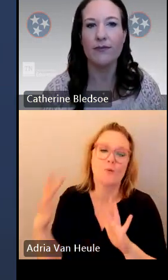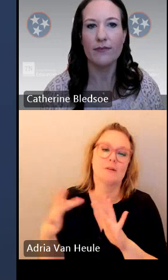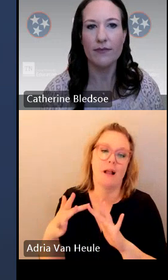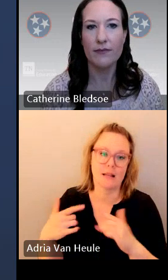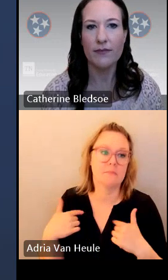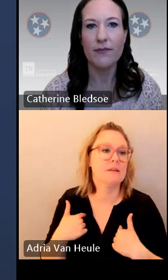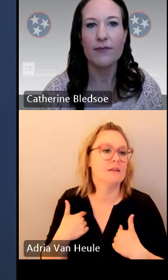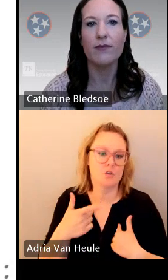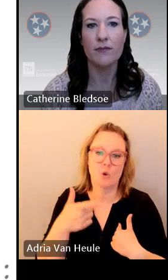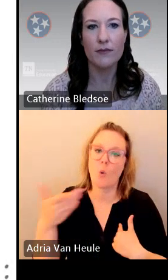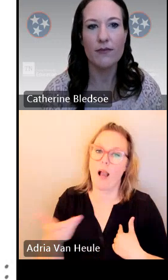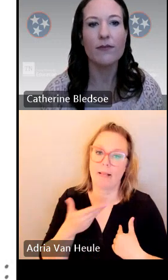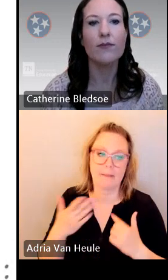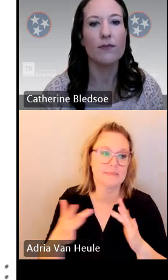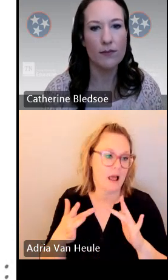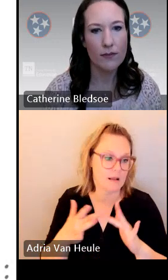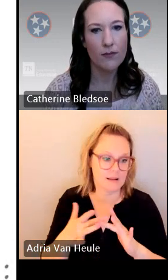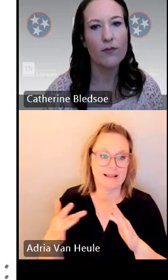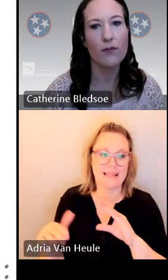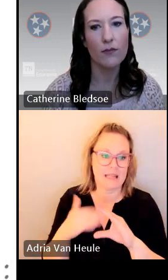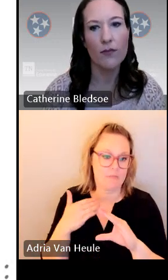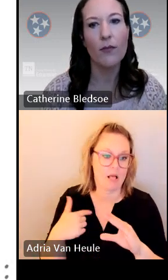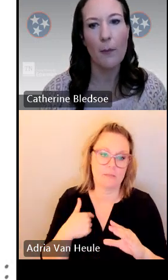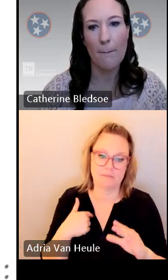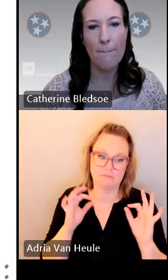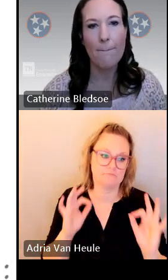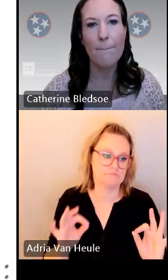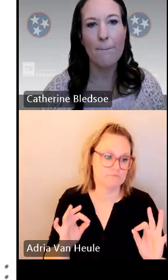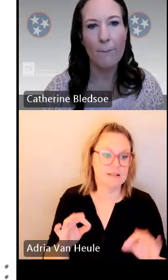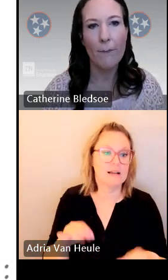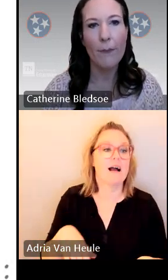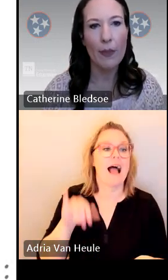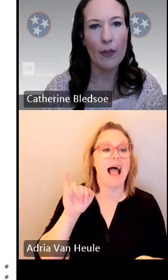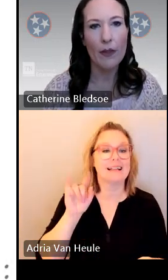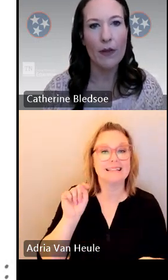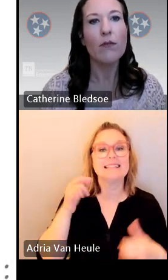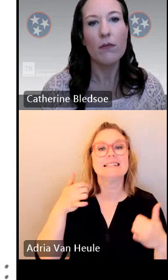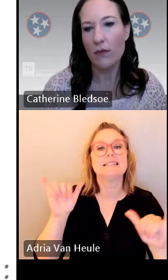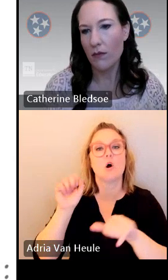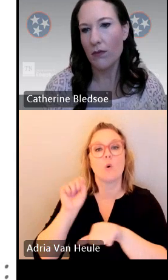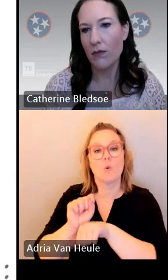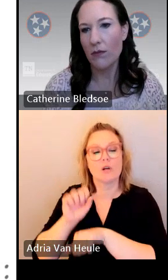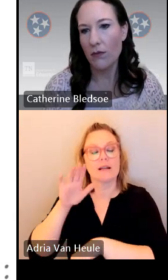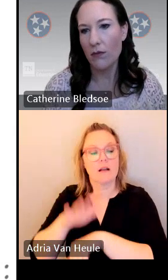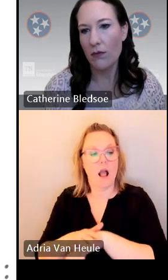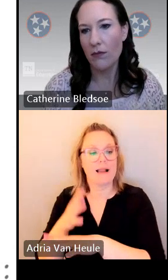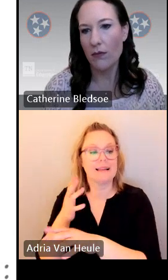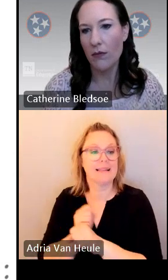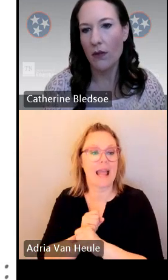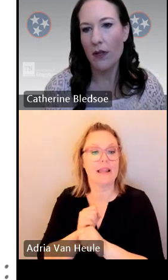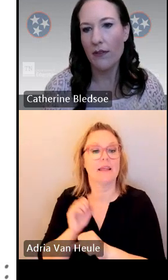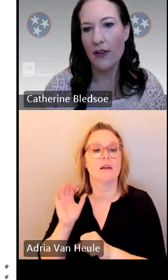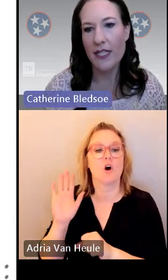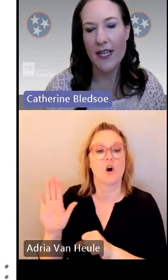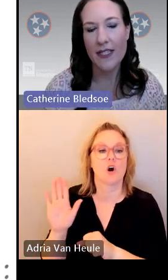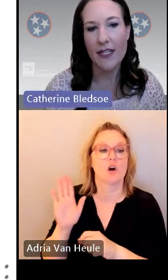Melissa will have her email address and everything in the next few days. IT is still working on getting her squared